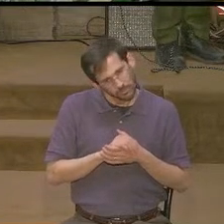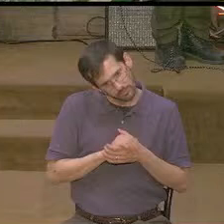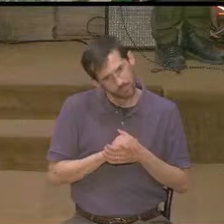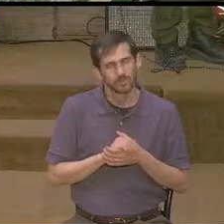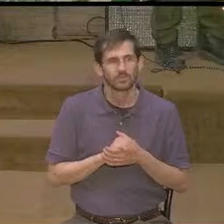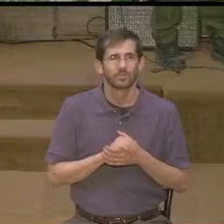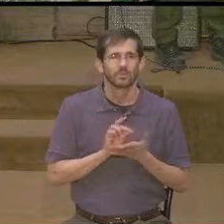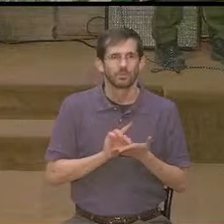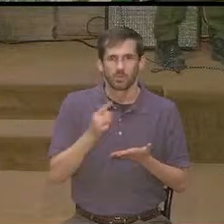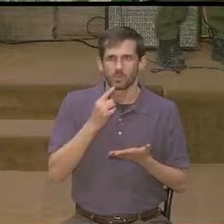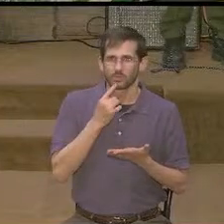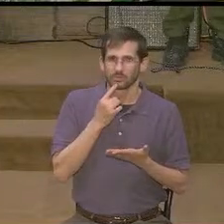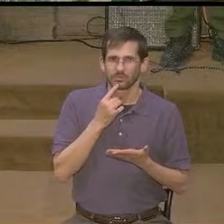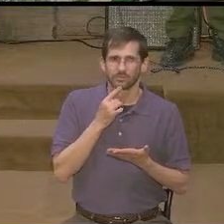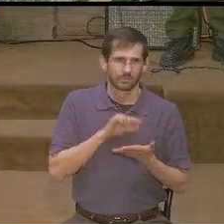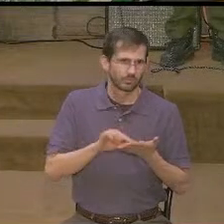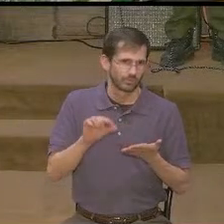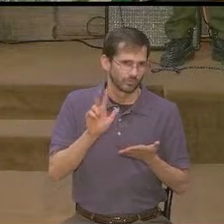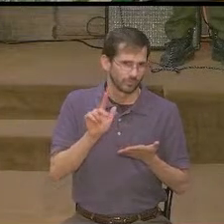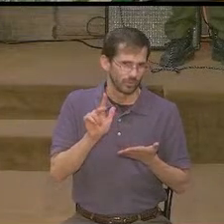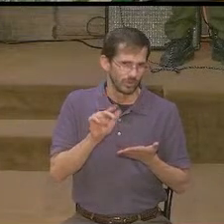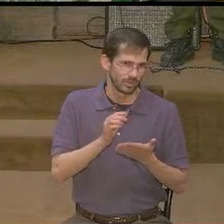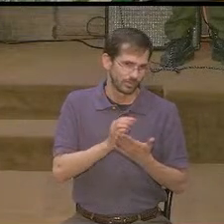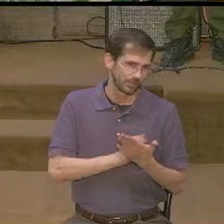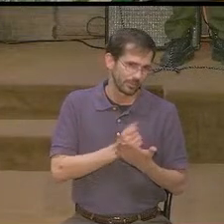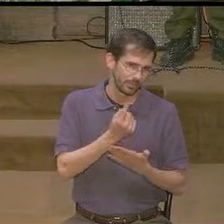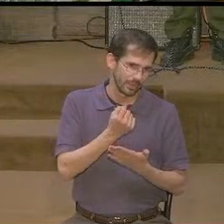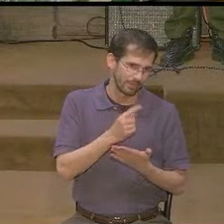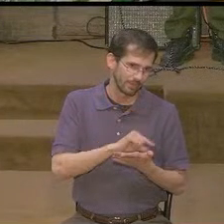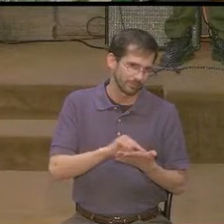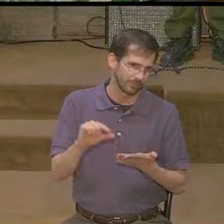I've received from the Lord in verse